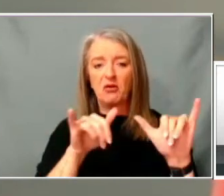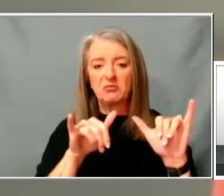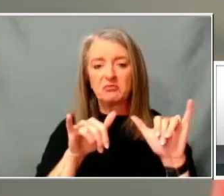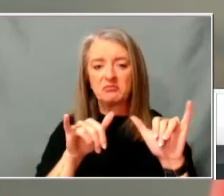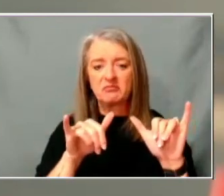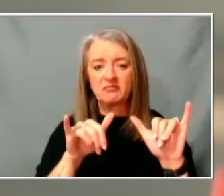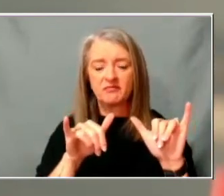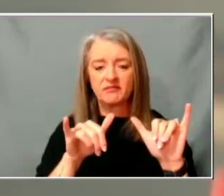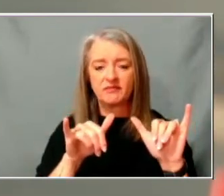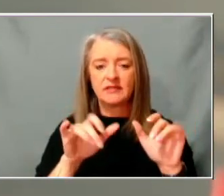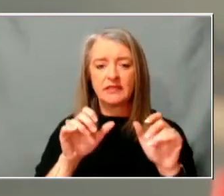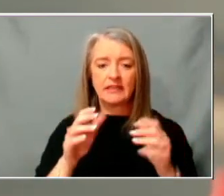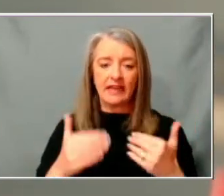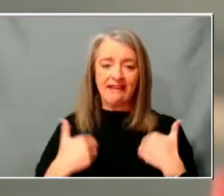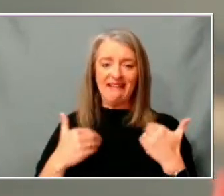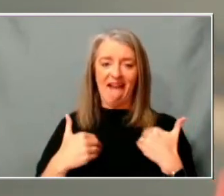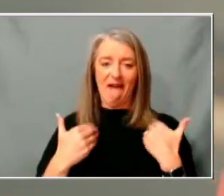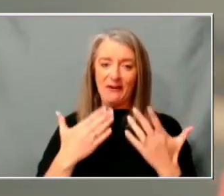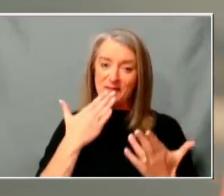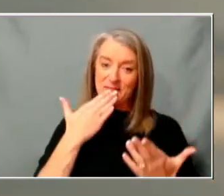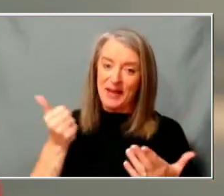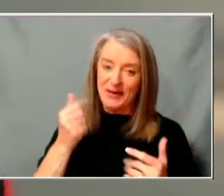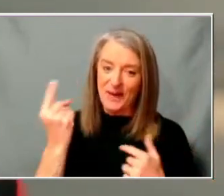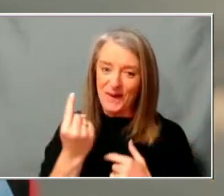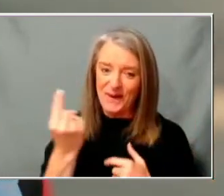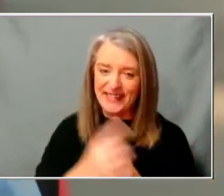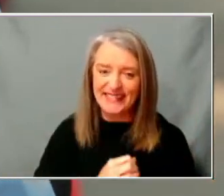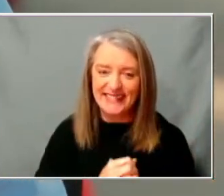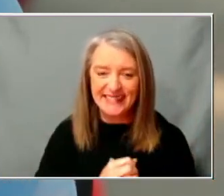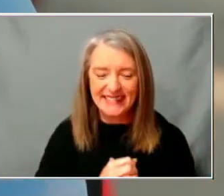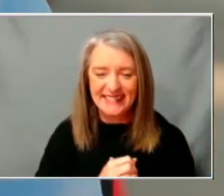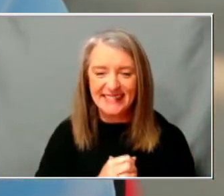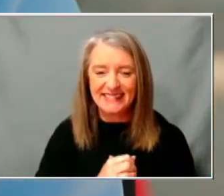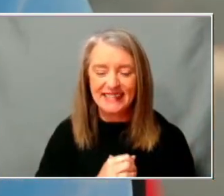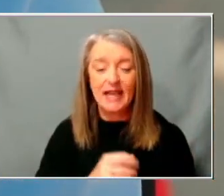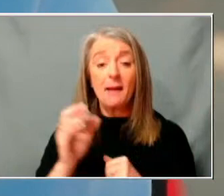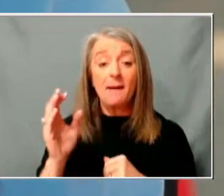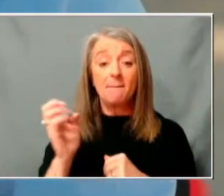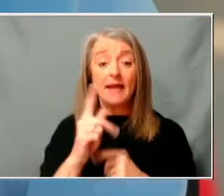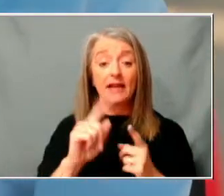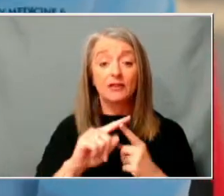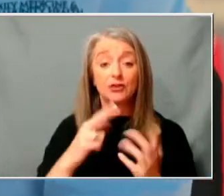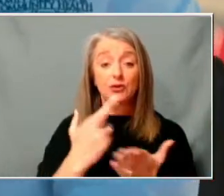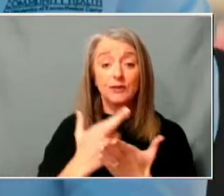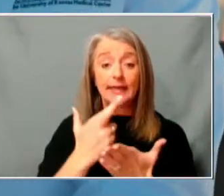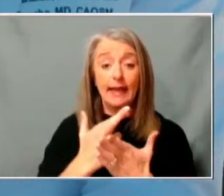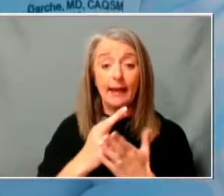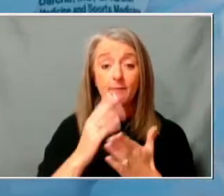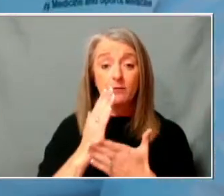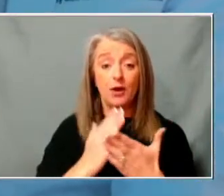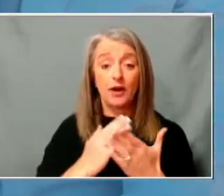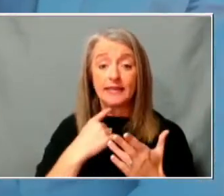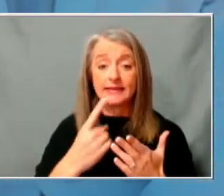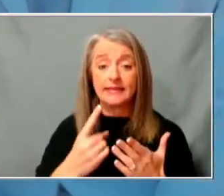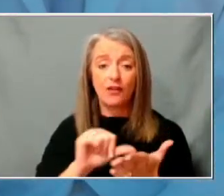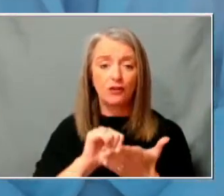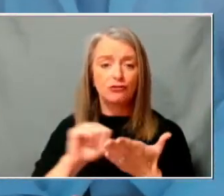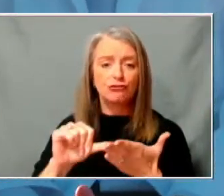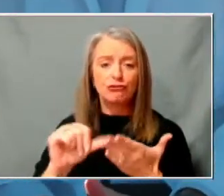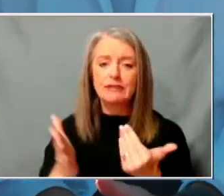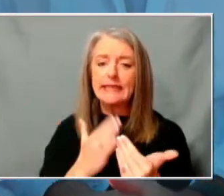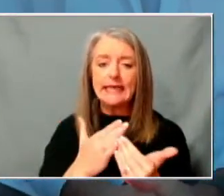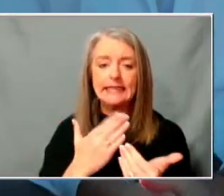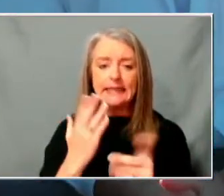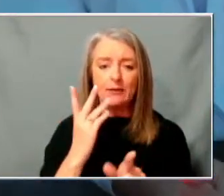always good to be young. And I think back to the rehab part, I always tell our patients that the surgery is the easy part, the rehab's the hard